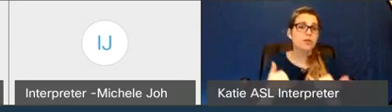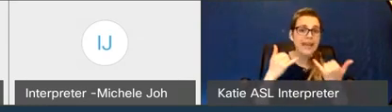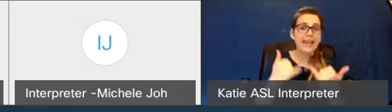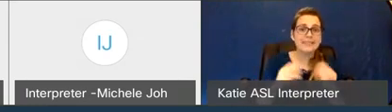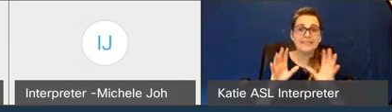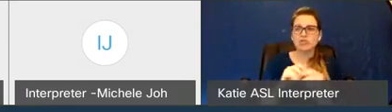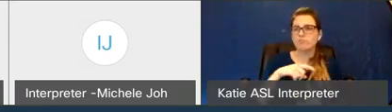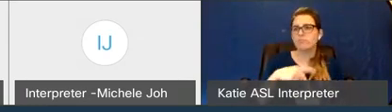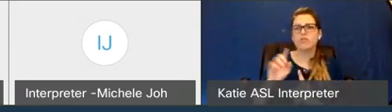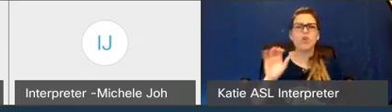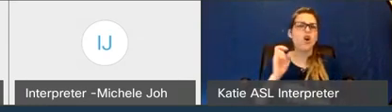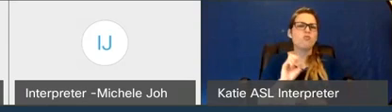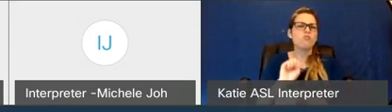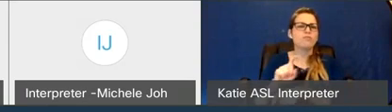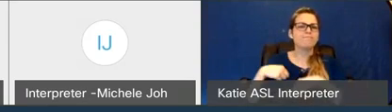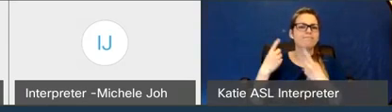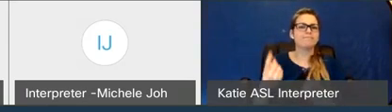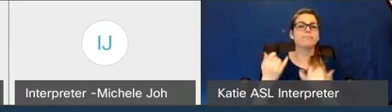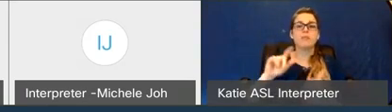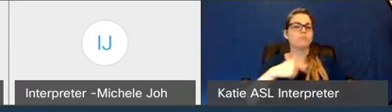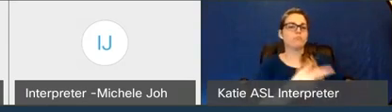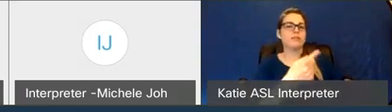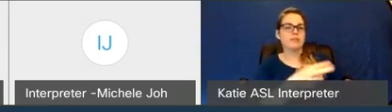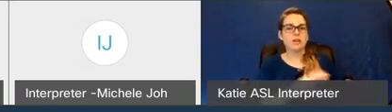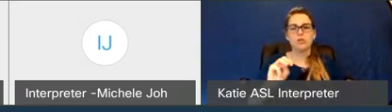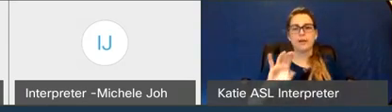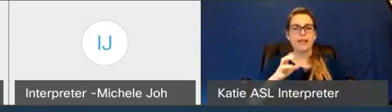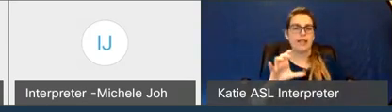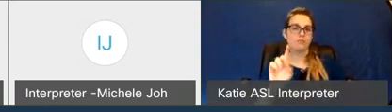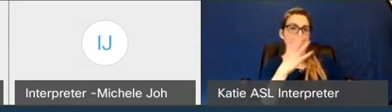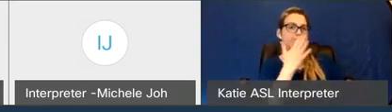time, I will turn it back to Dr. McLeod. Thank you.